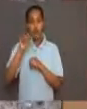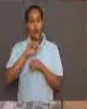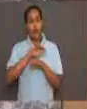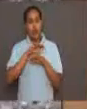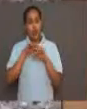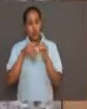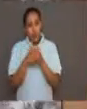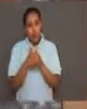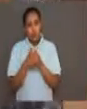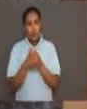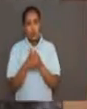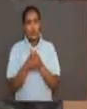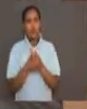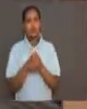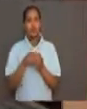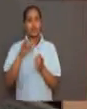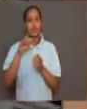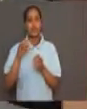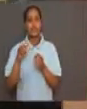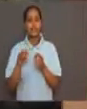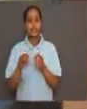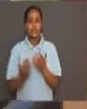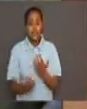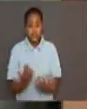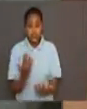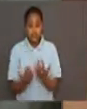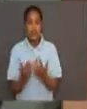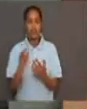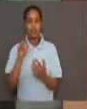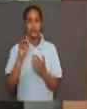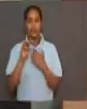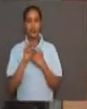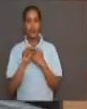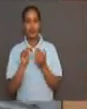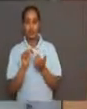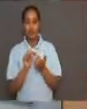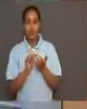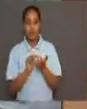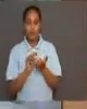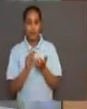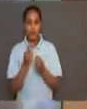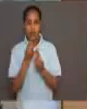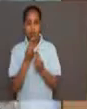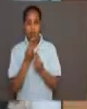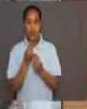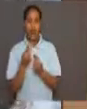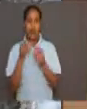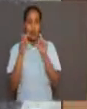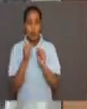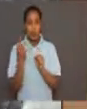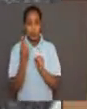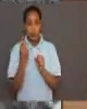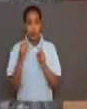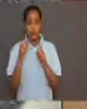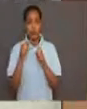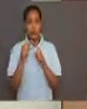all wine yeast nutrients. It can be used on its own, or it can be used